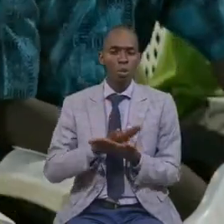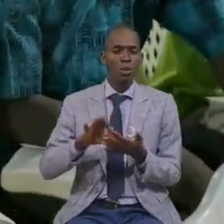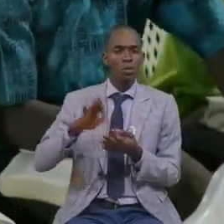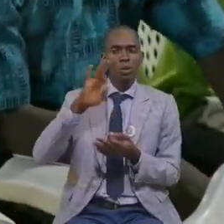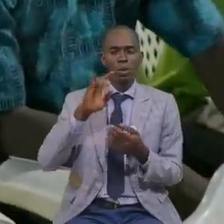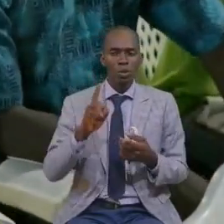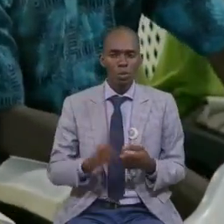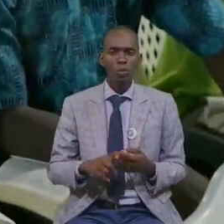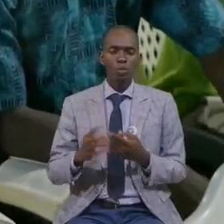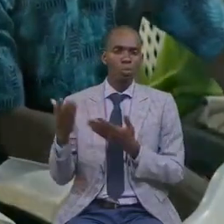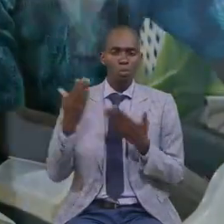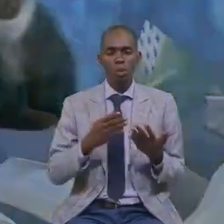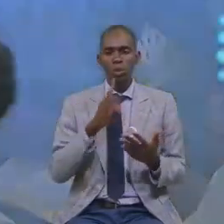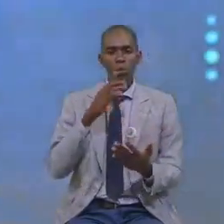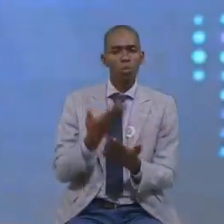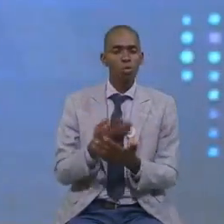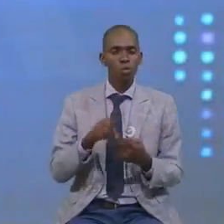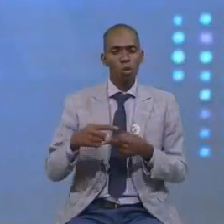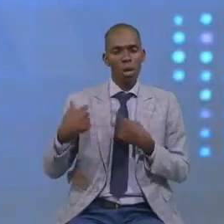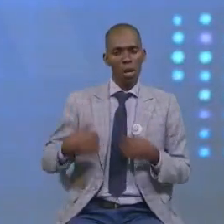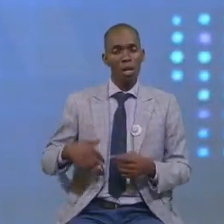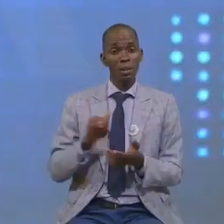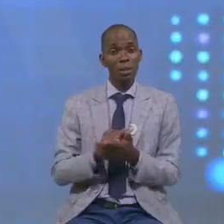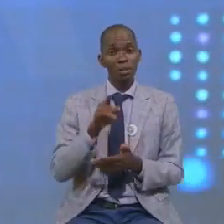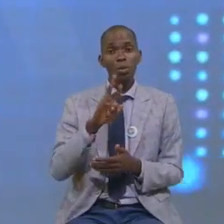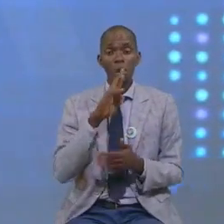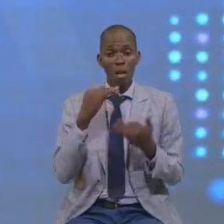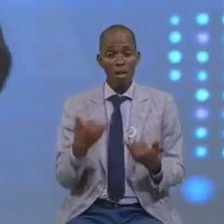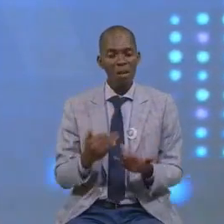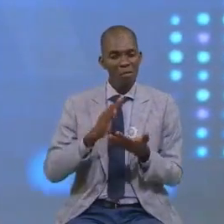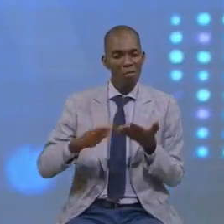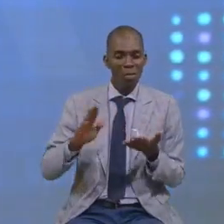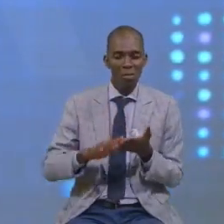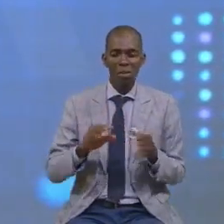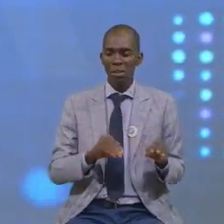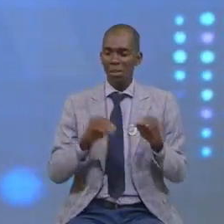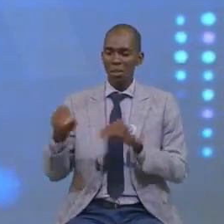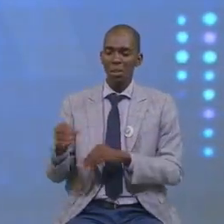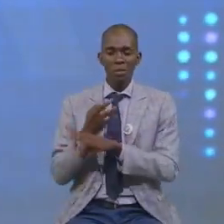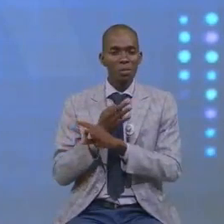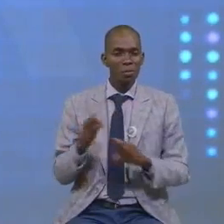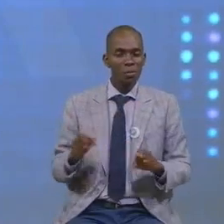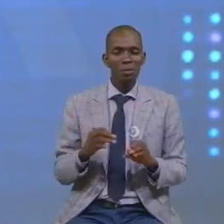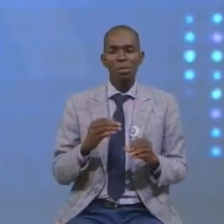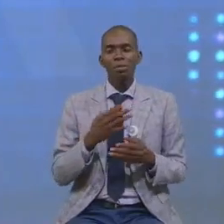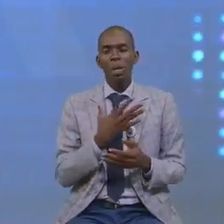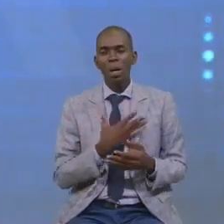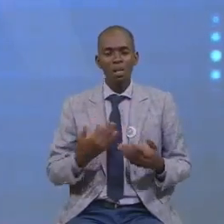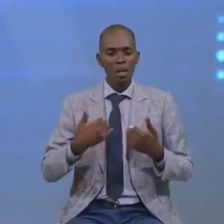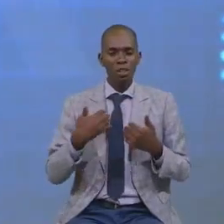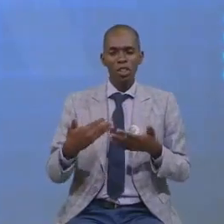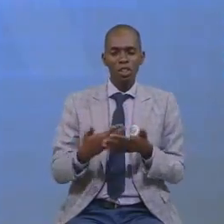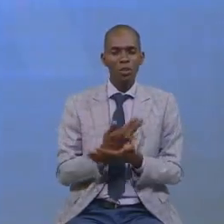your heart. Forgiven, set free, cleansed, having a clean heart. A new thing